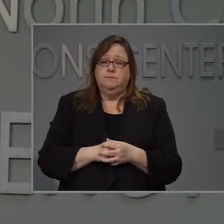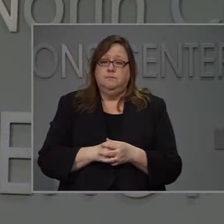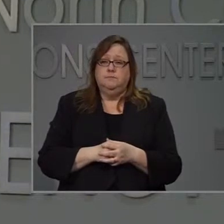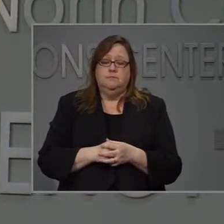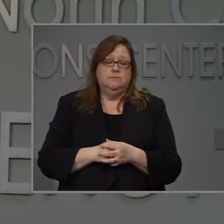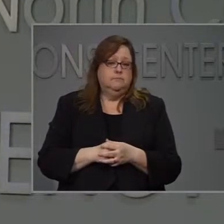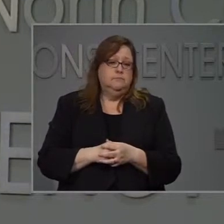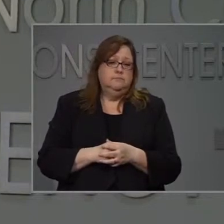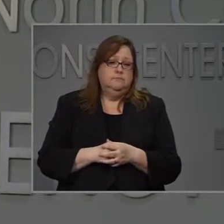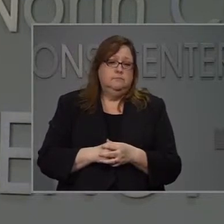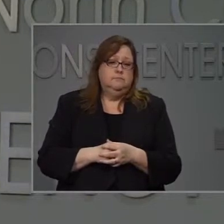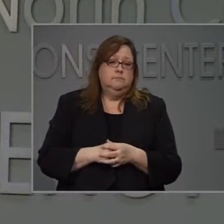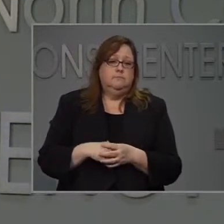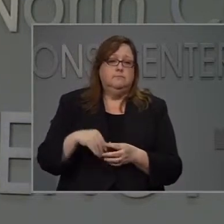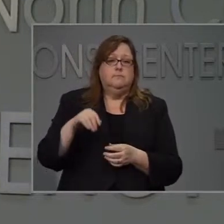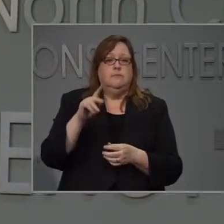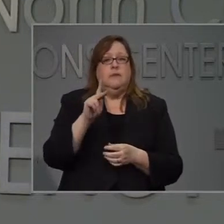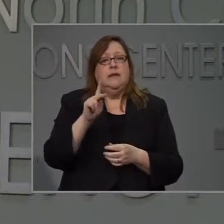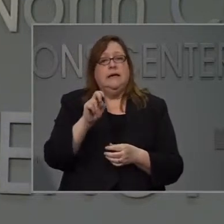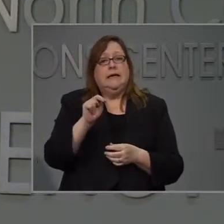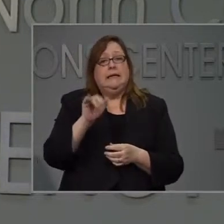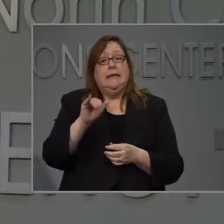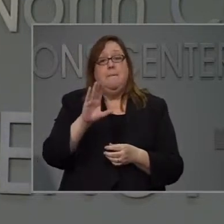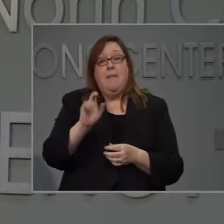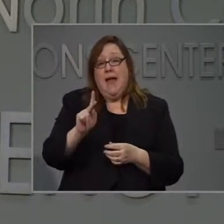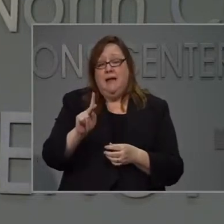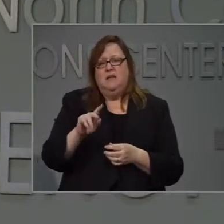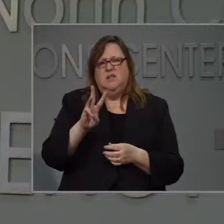Kenny Beck, WXII.